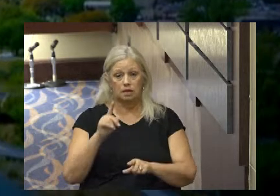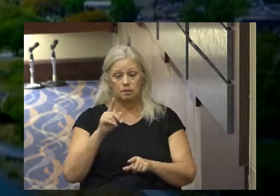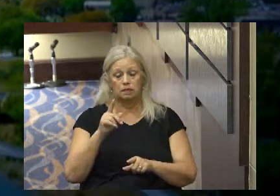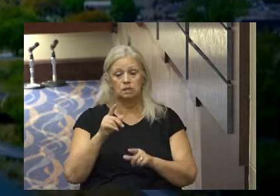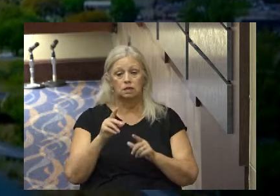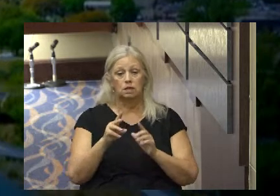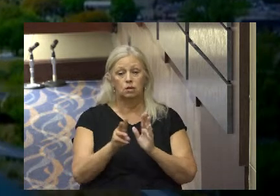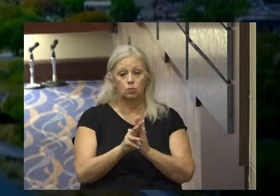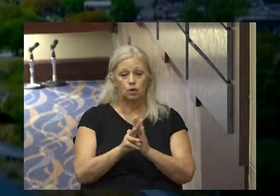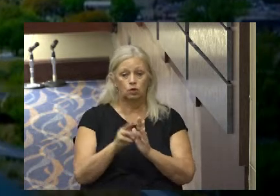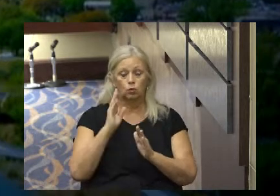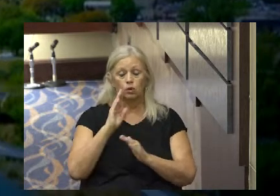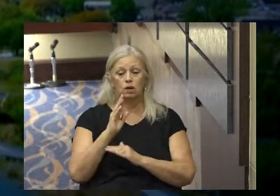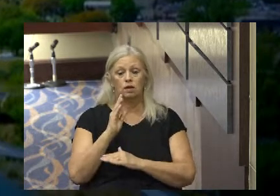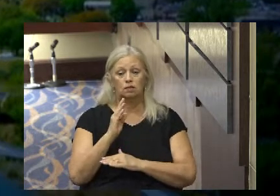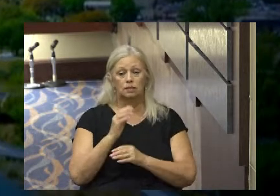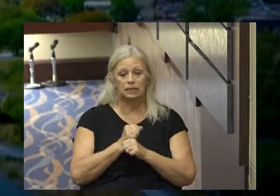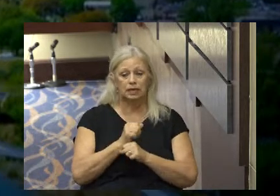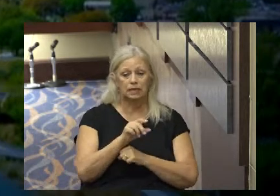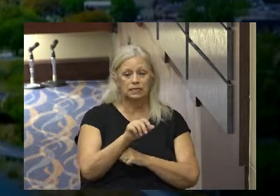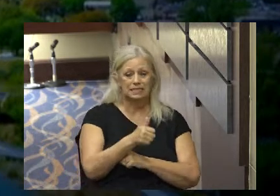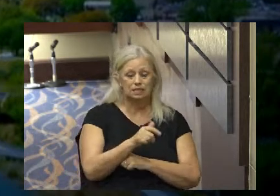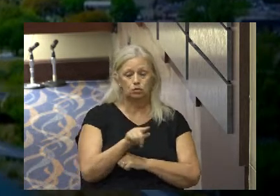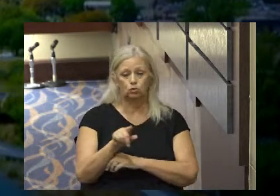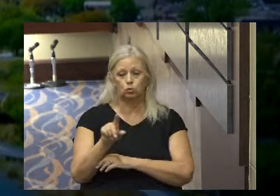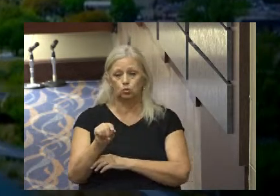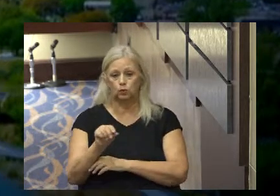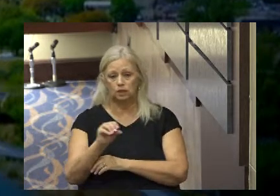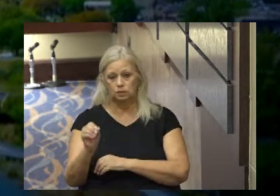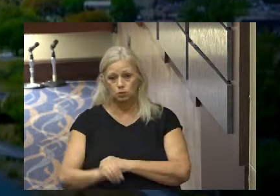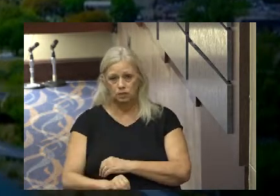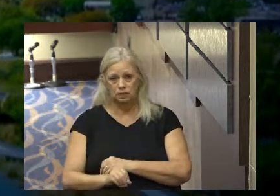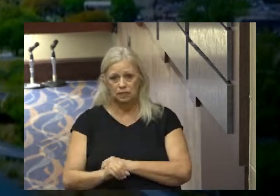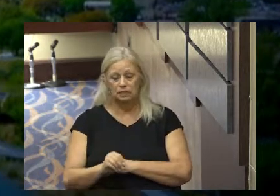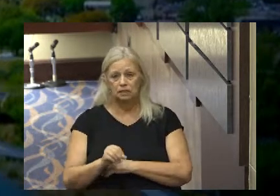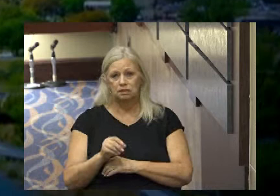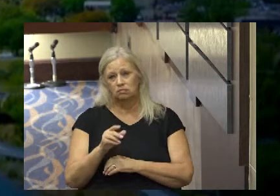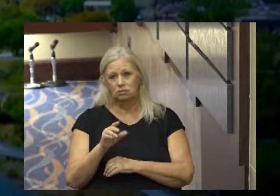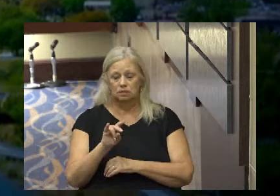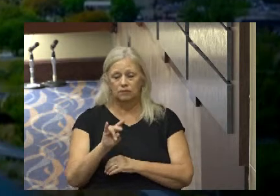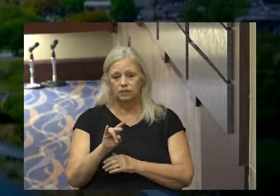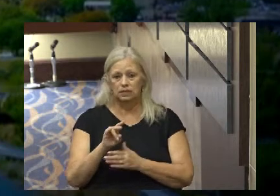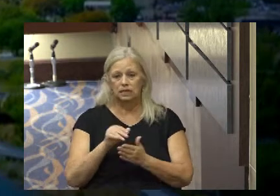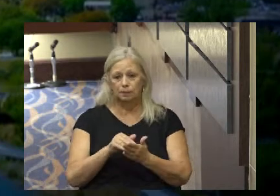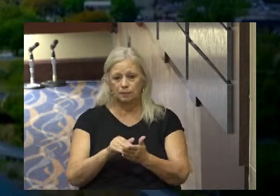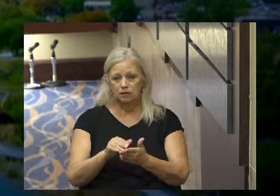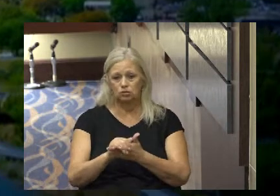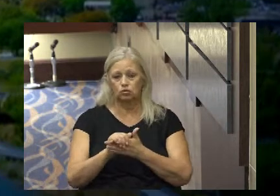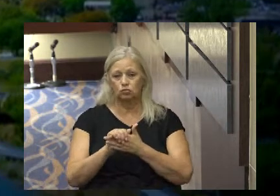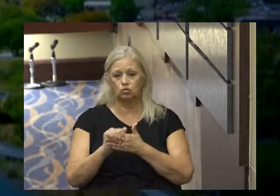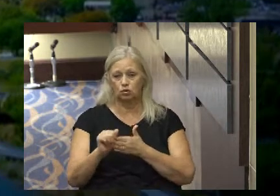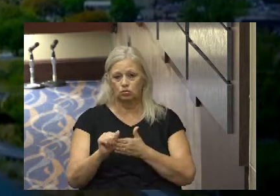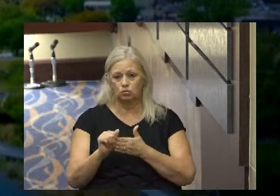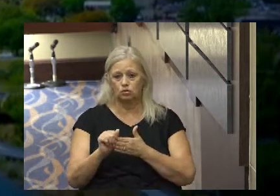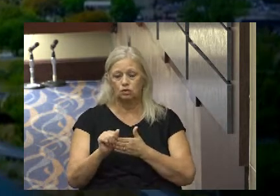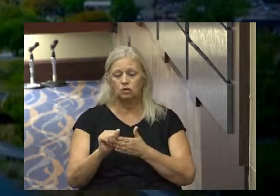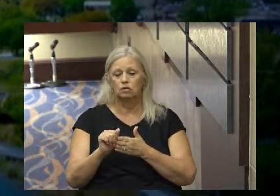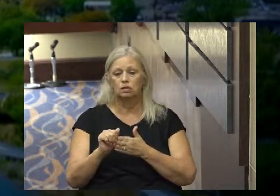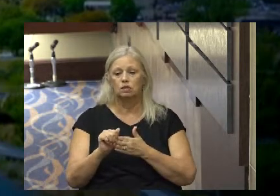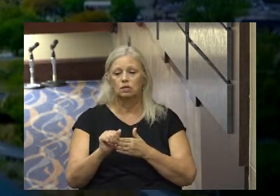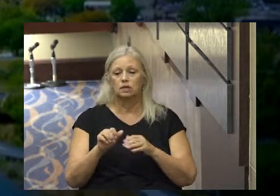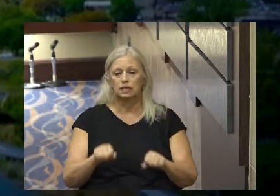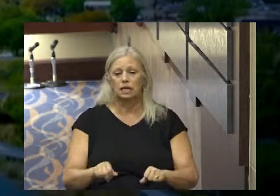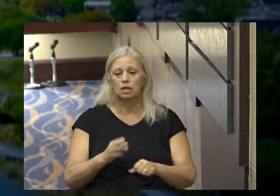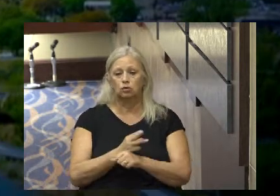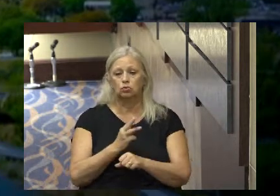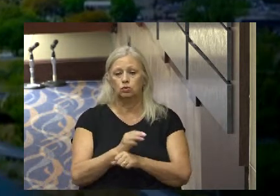between 10 to 20% on the $17 million, which we would be in a good position to use CIP